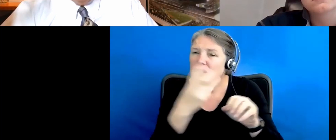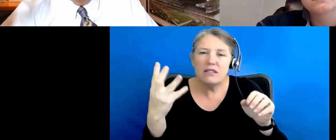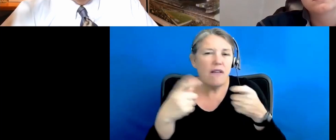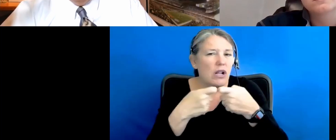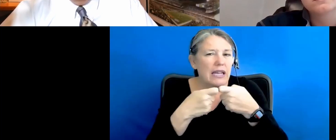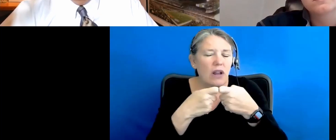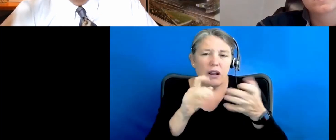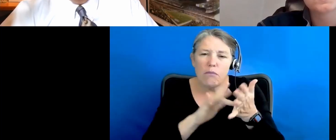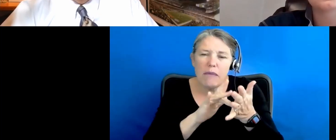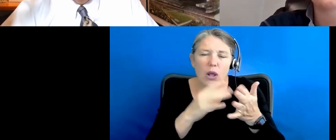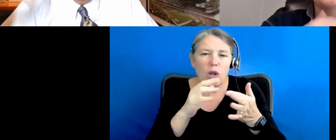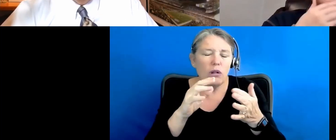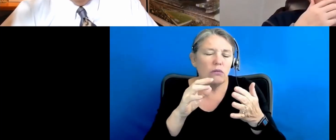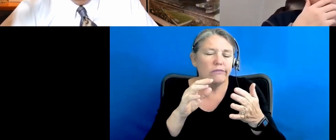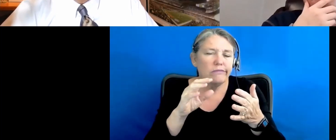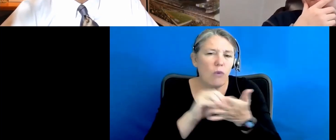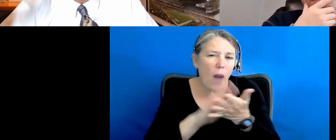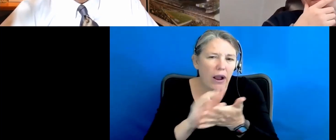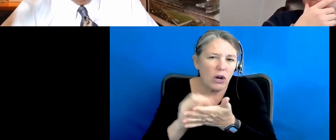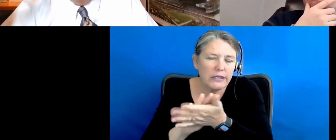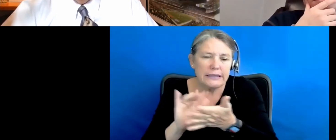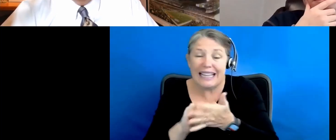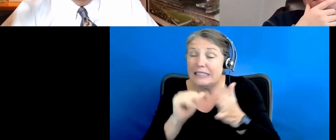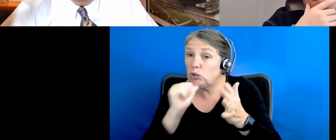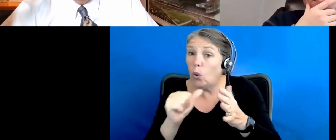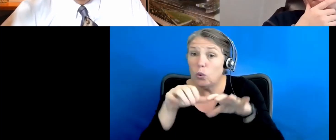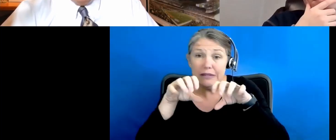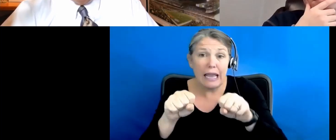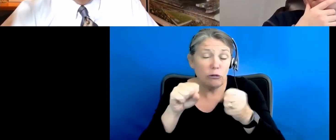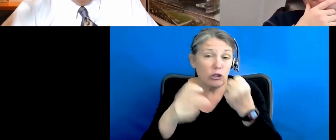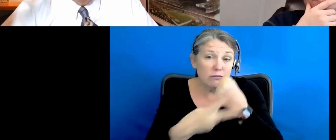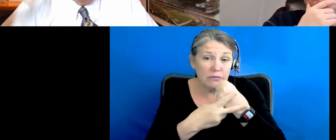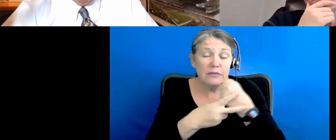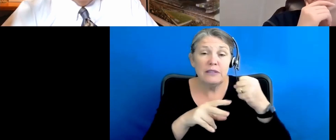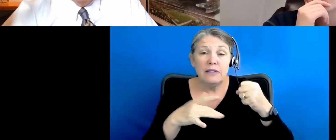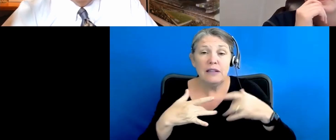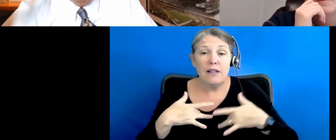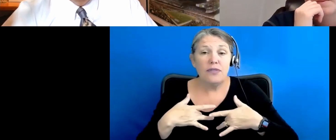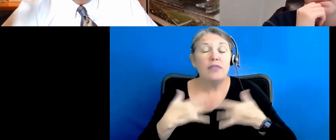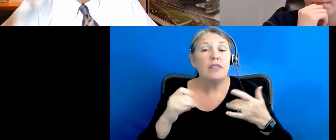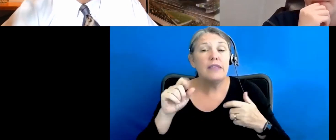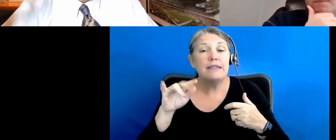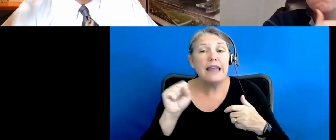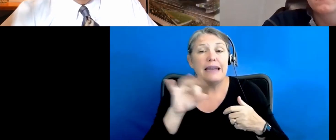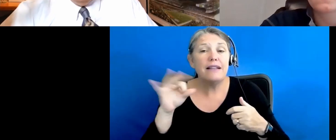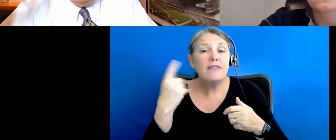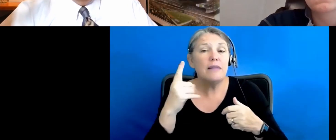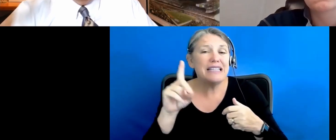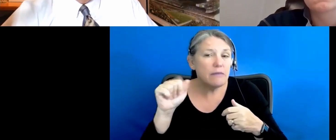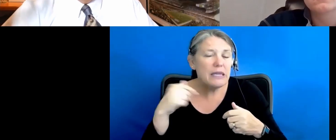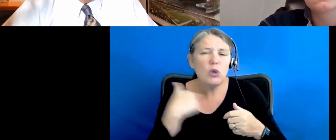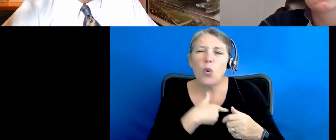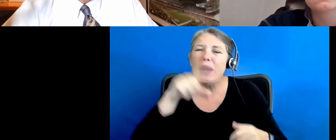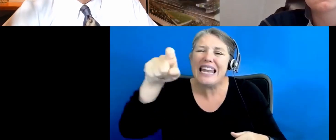record systems and healthcare systems that don't capture the status of a person's disability. So we